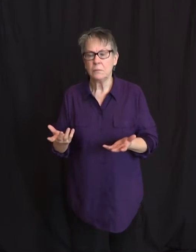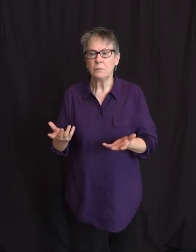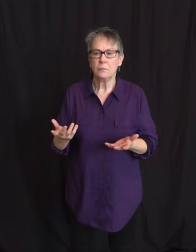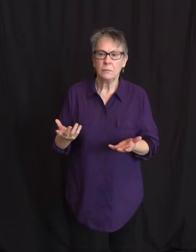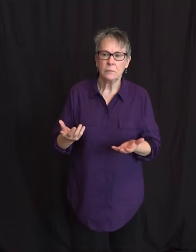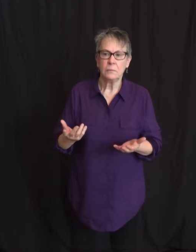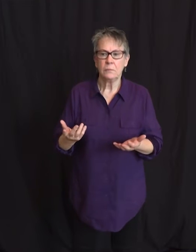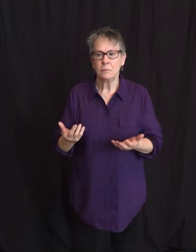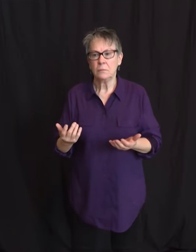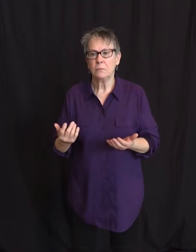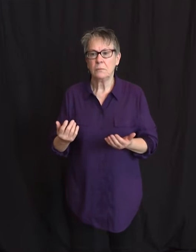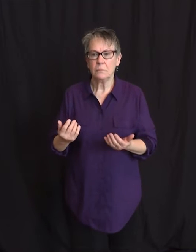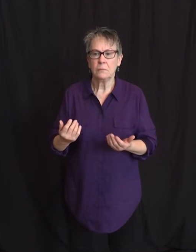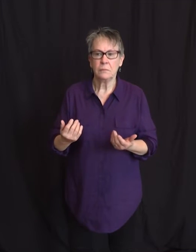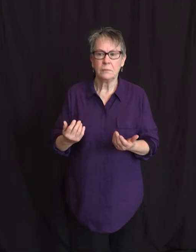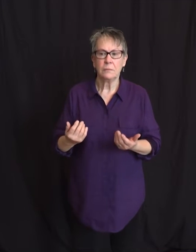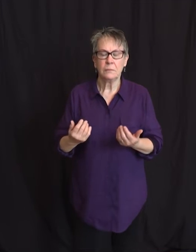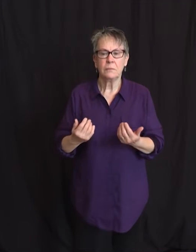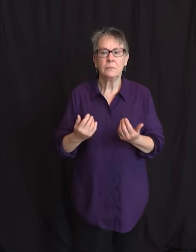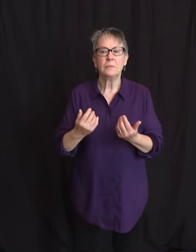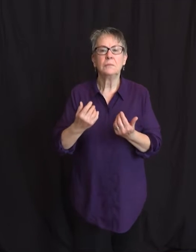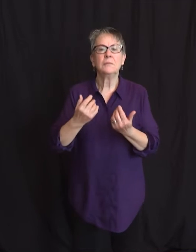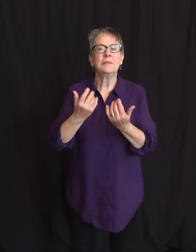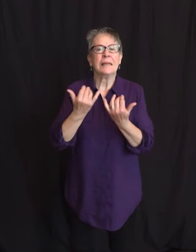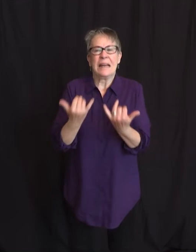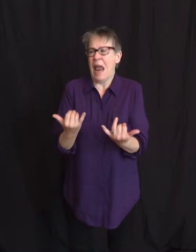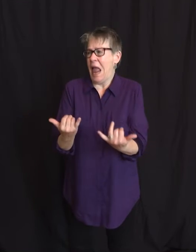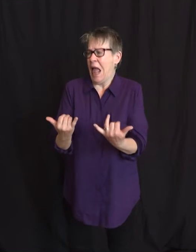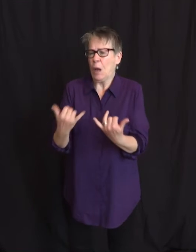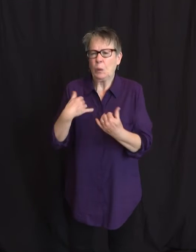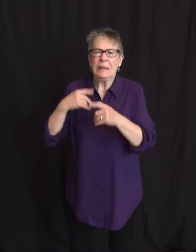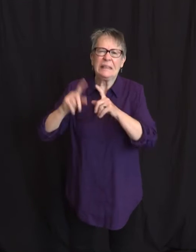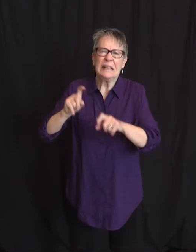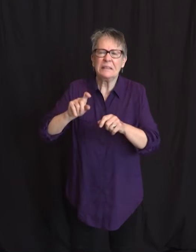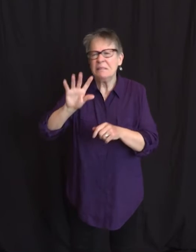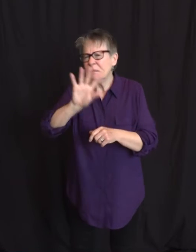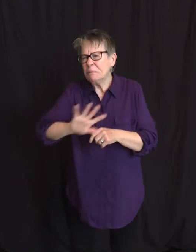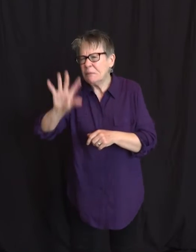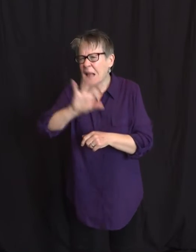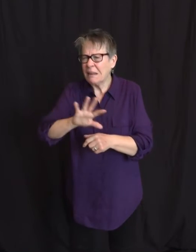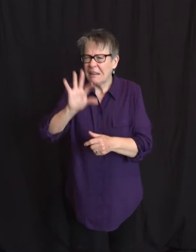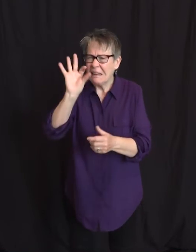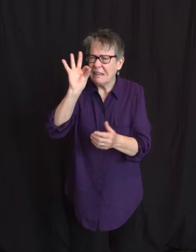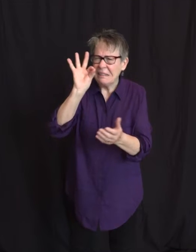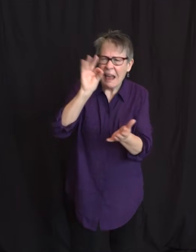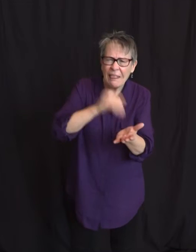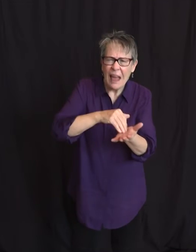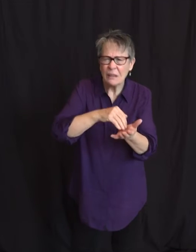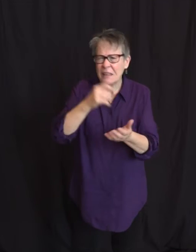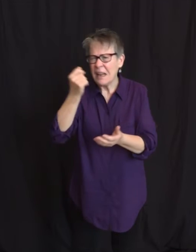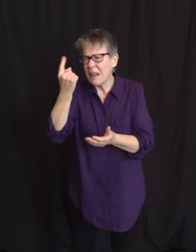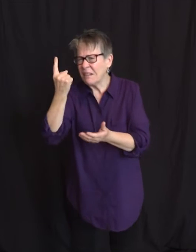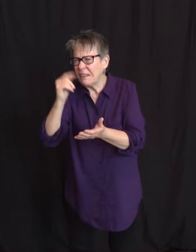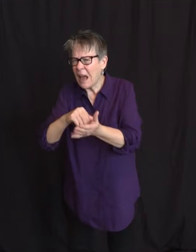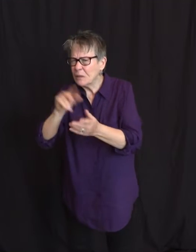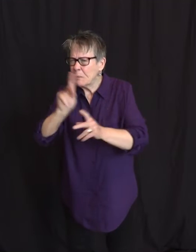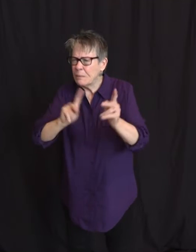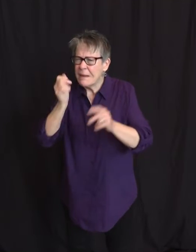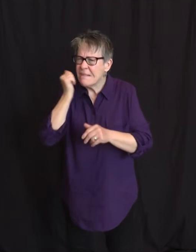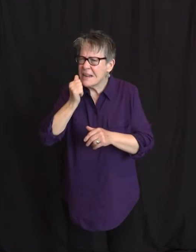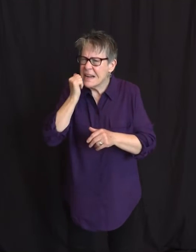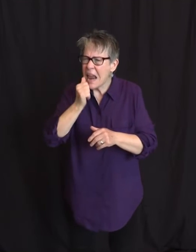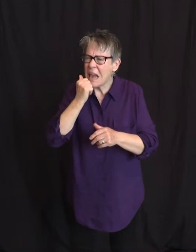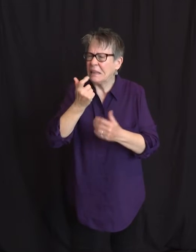9,000 to 11,000, but don't quote me on an exact number. It does vary from day to day. Part of what happens when you're talking about trying to get a sense of